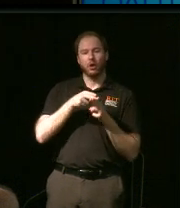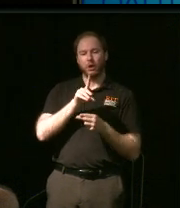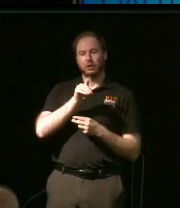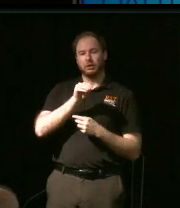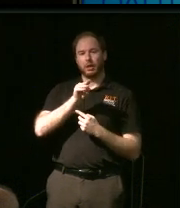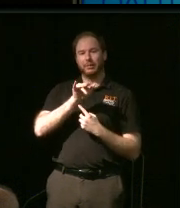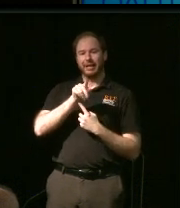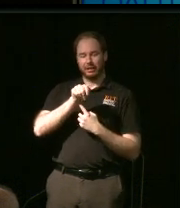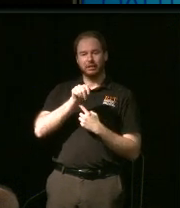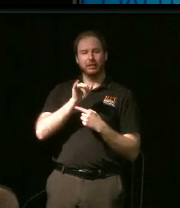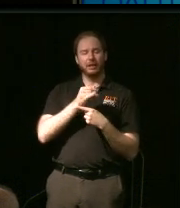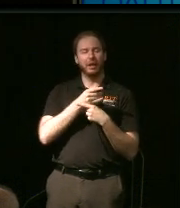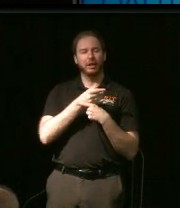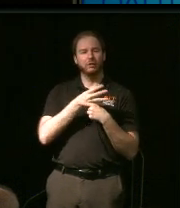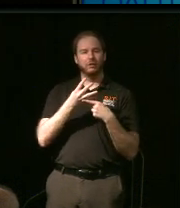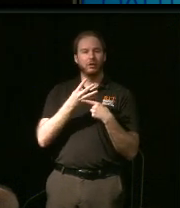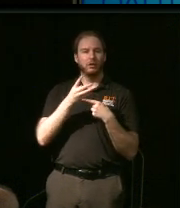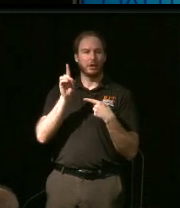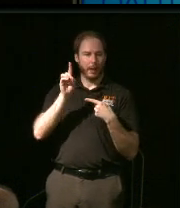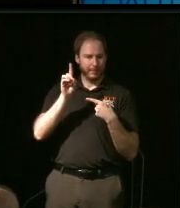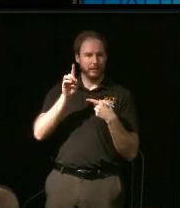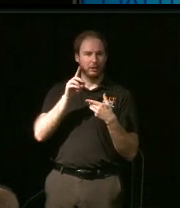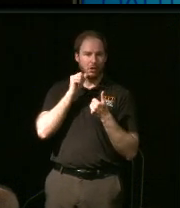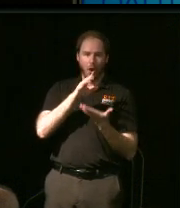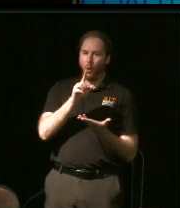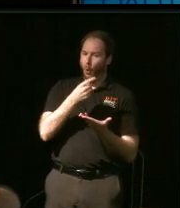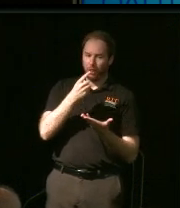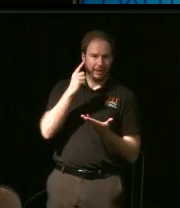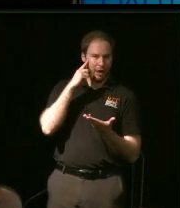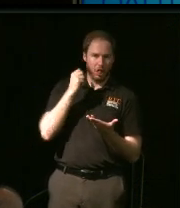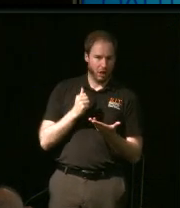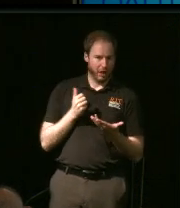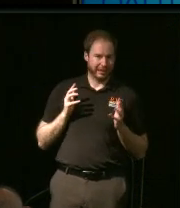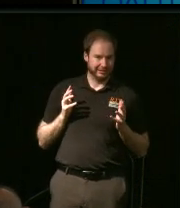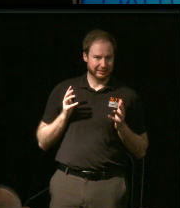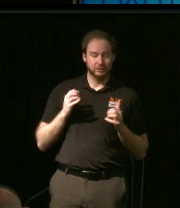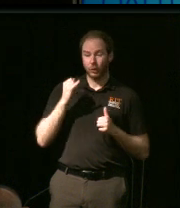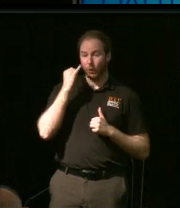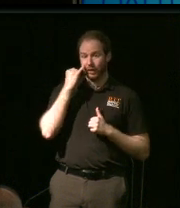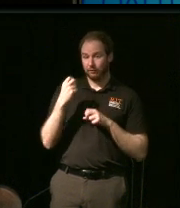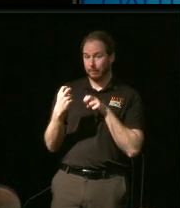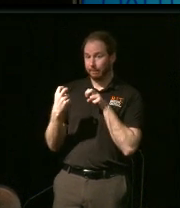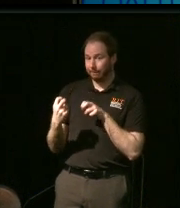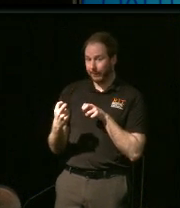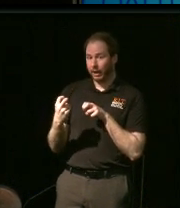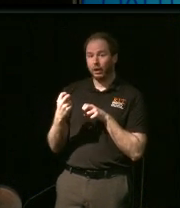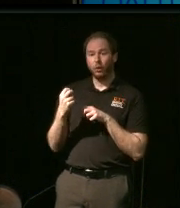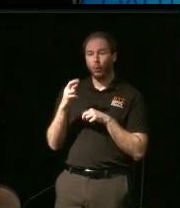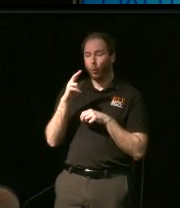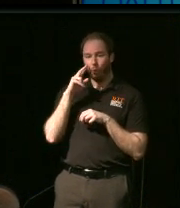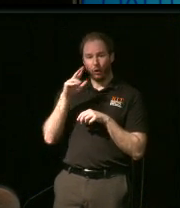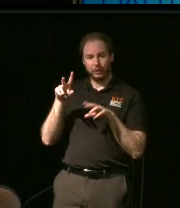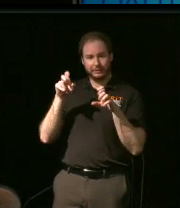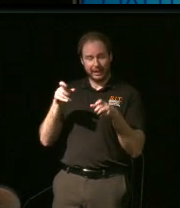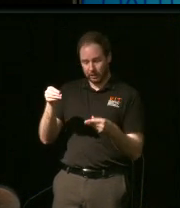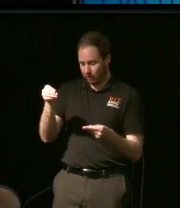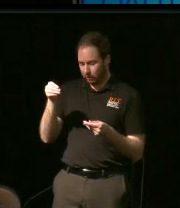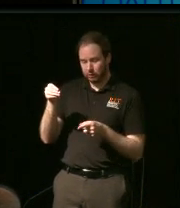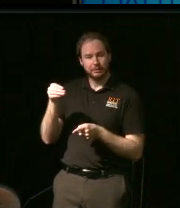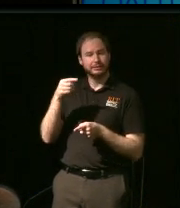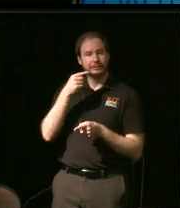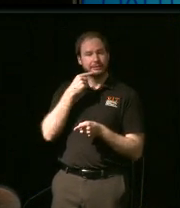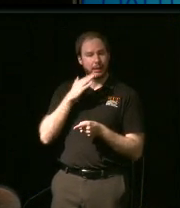gene that cause only hearing loss. So when the patient comes to see us or sees genetics and they say, okay, these are